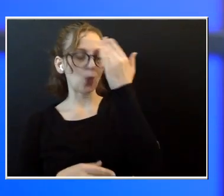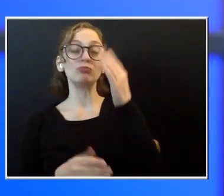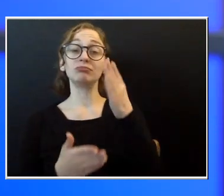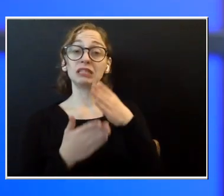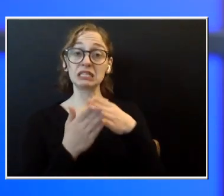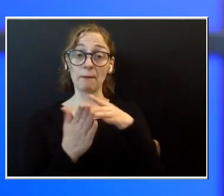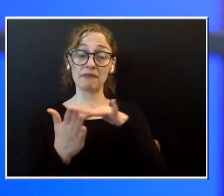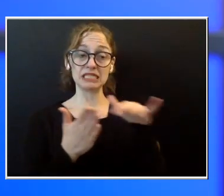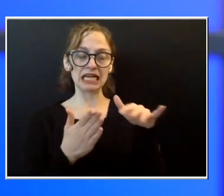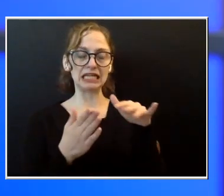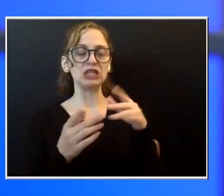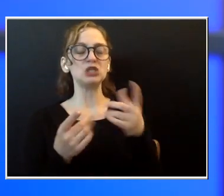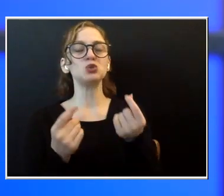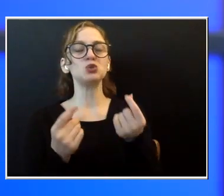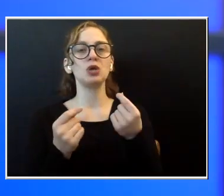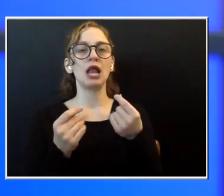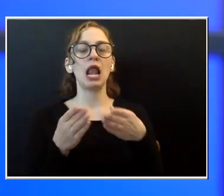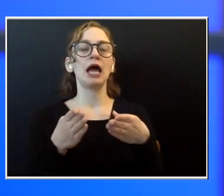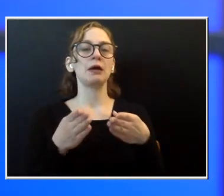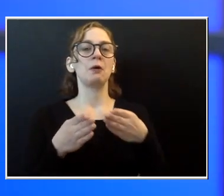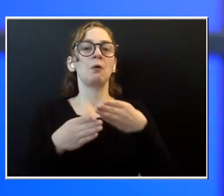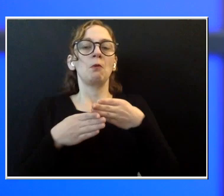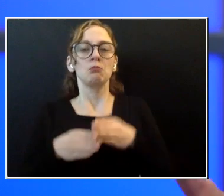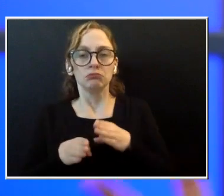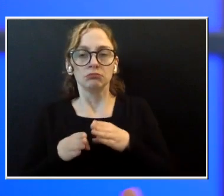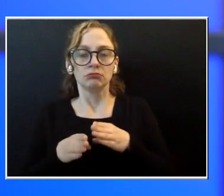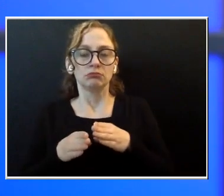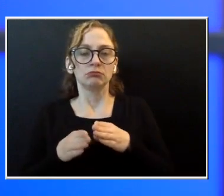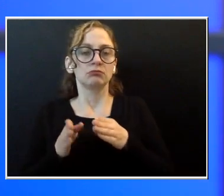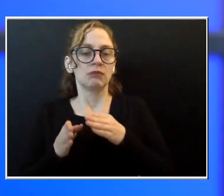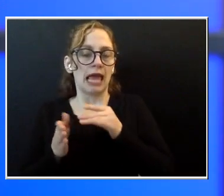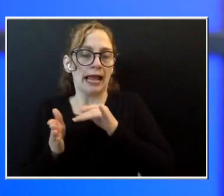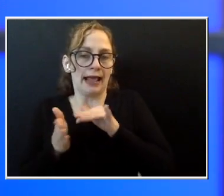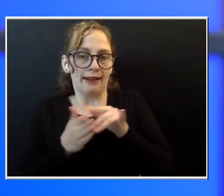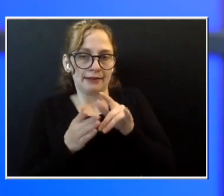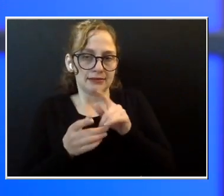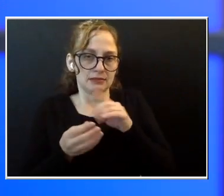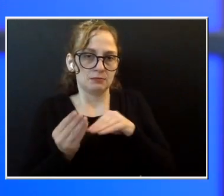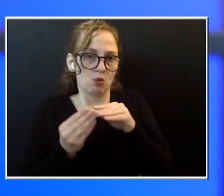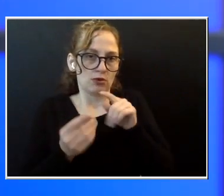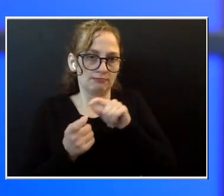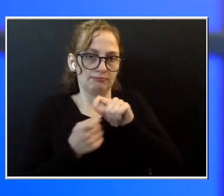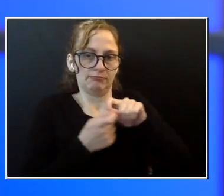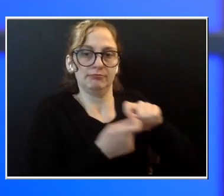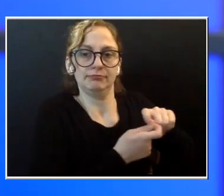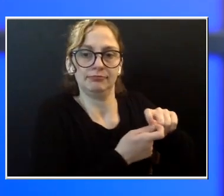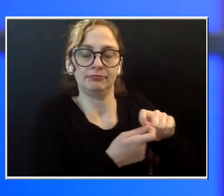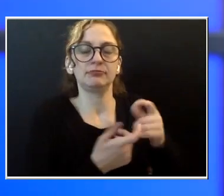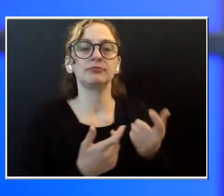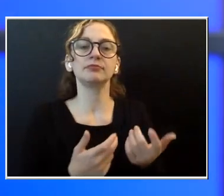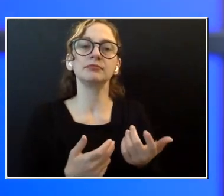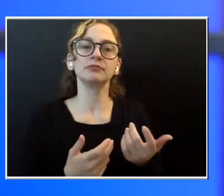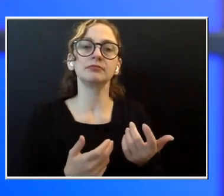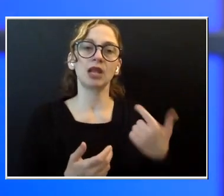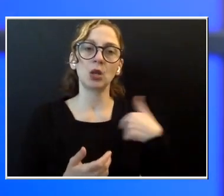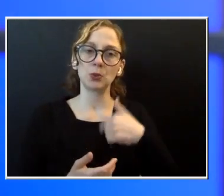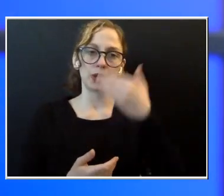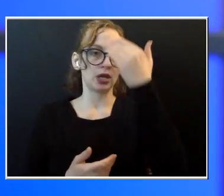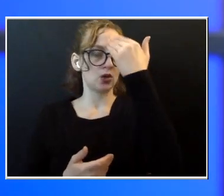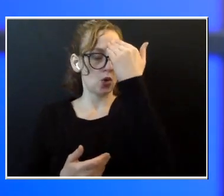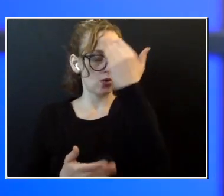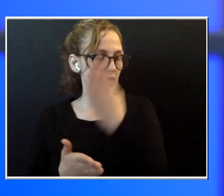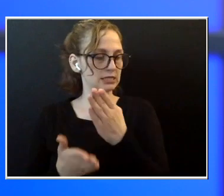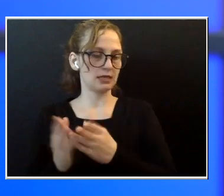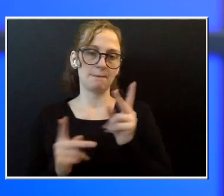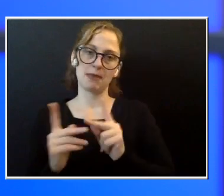groups, but statistically this is difficult, and therefore it's not fully valid. And we know that certain people did not benefit from it at